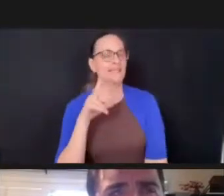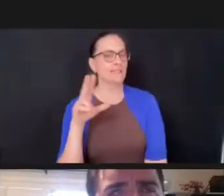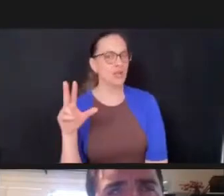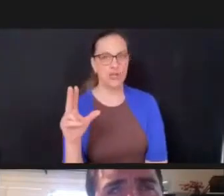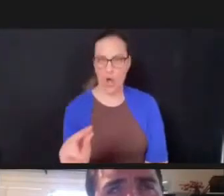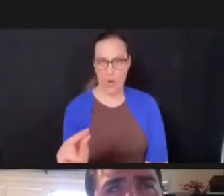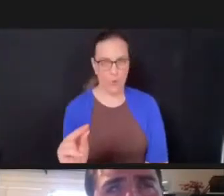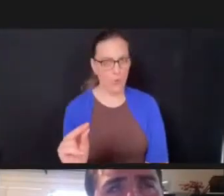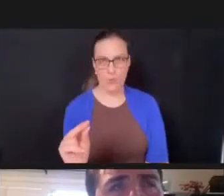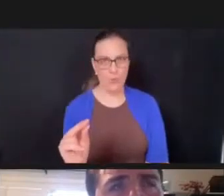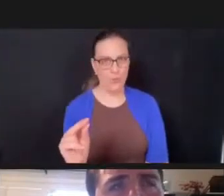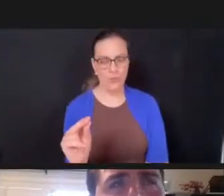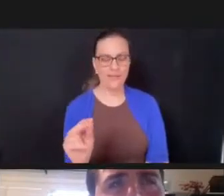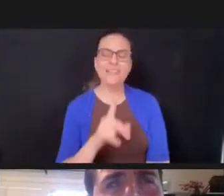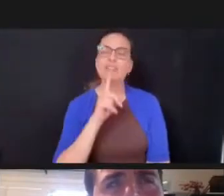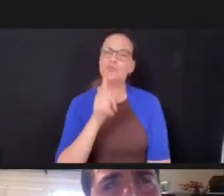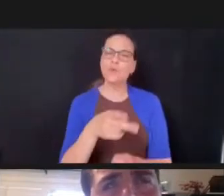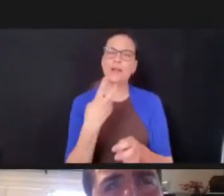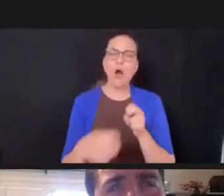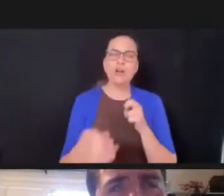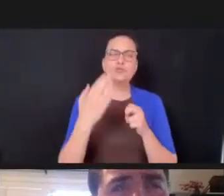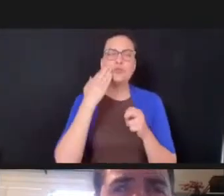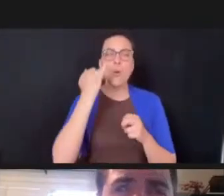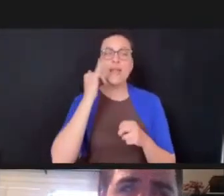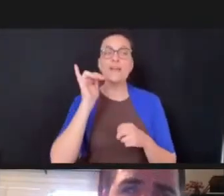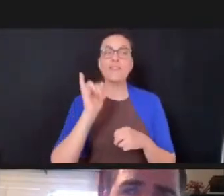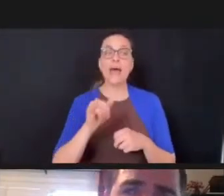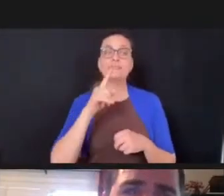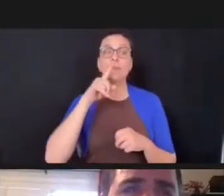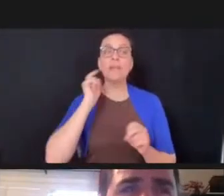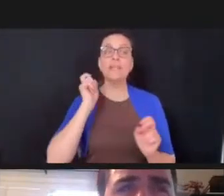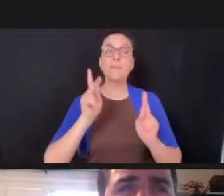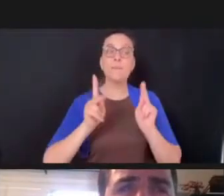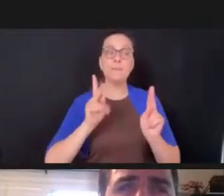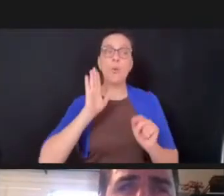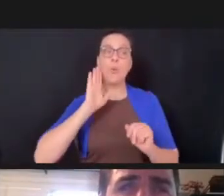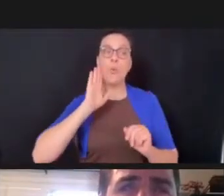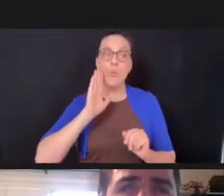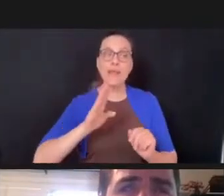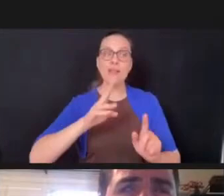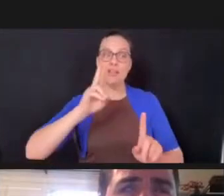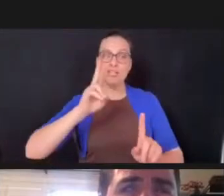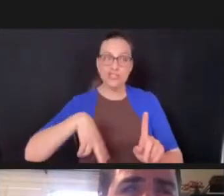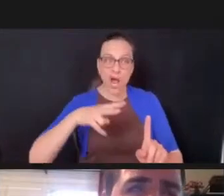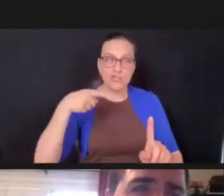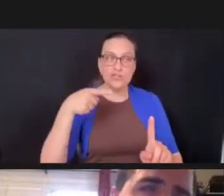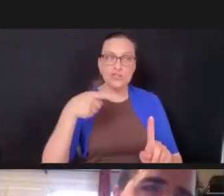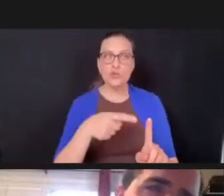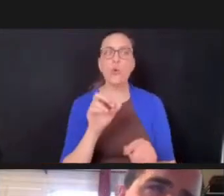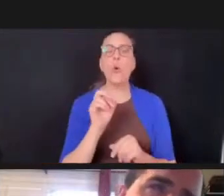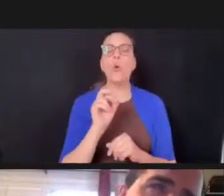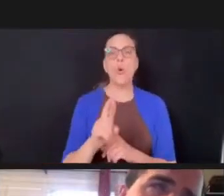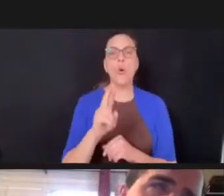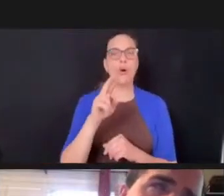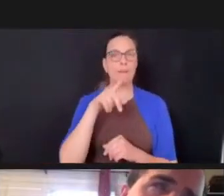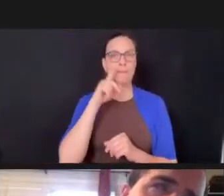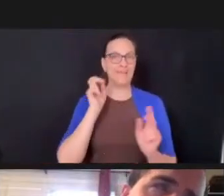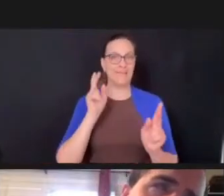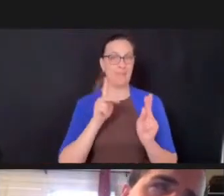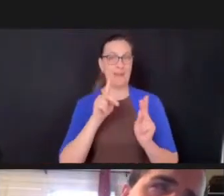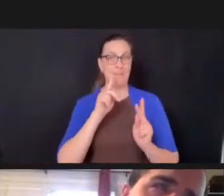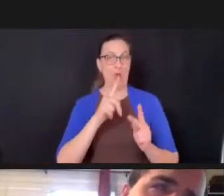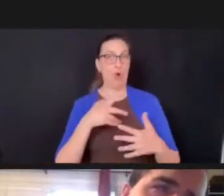if that's because people will judge you or because people are afraid someone will judge